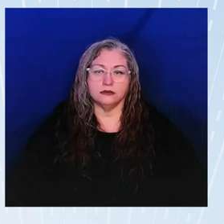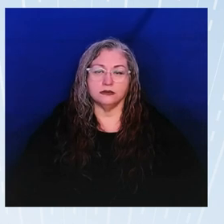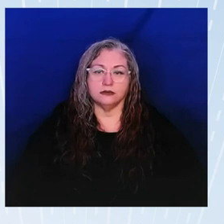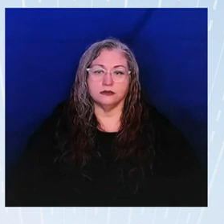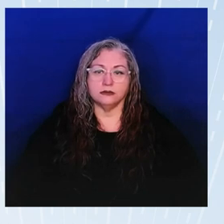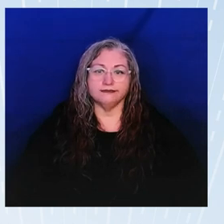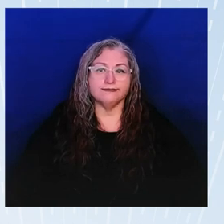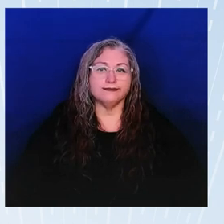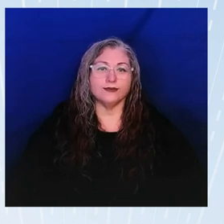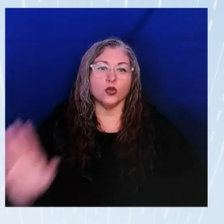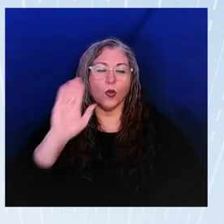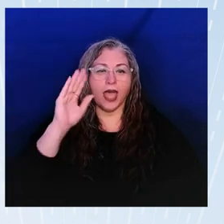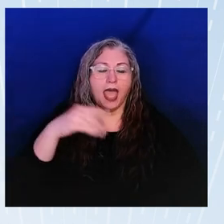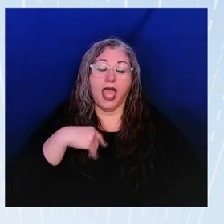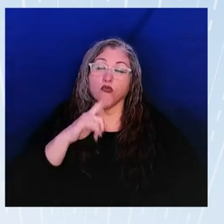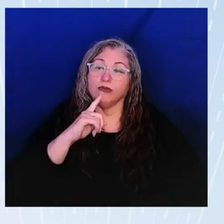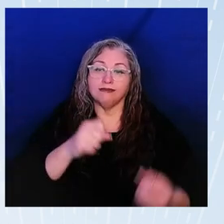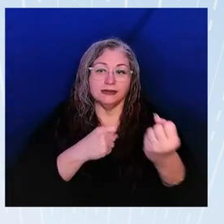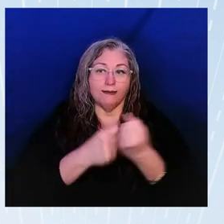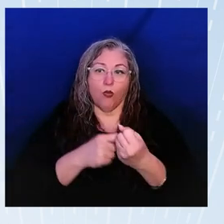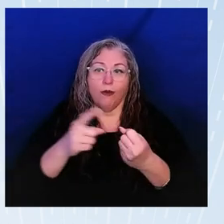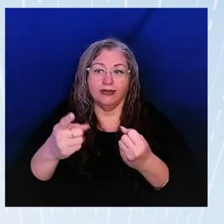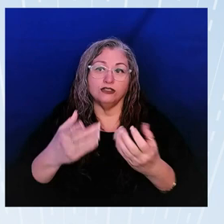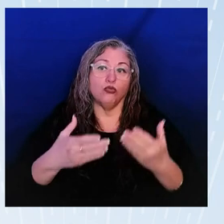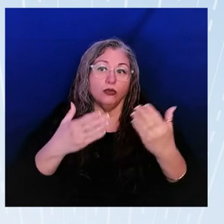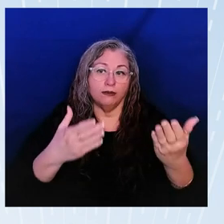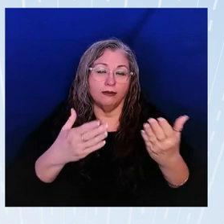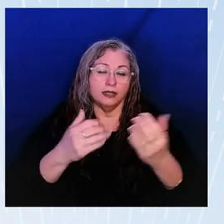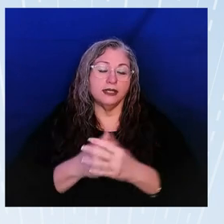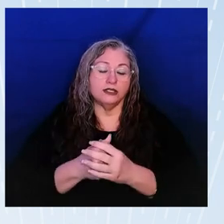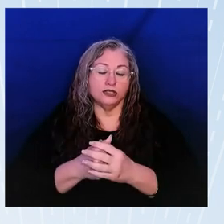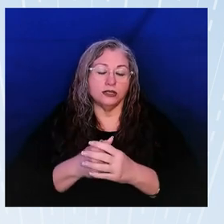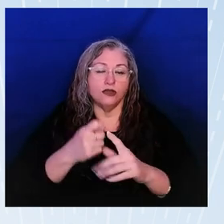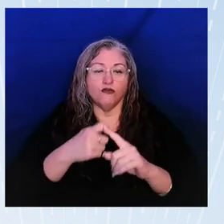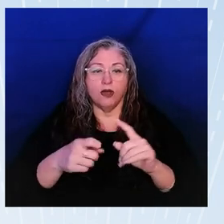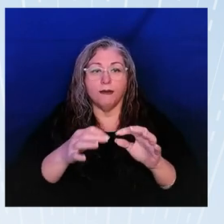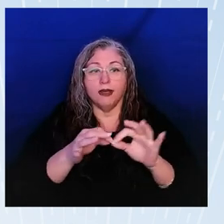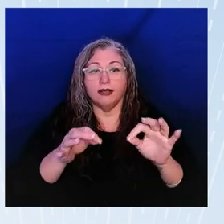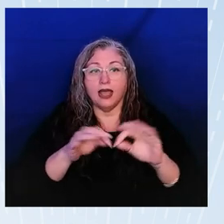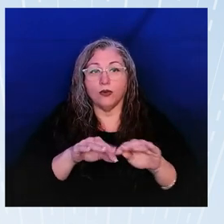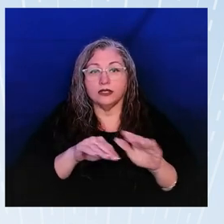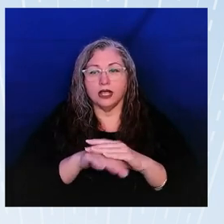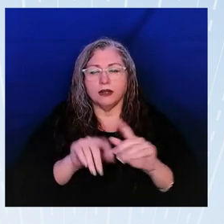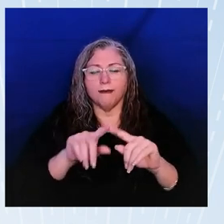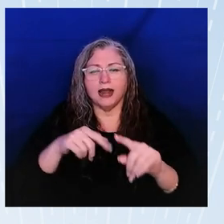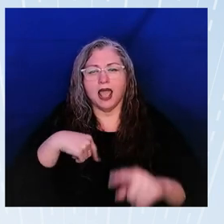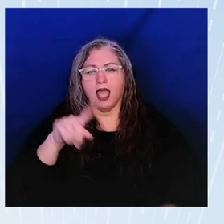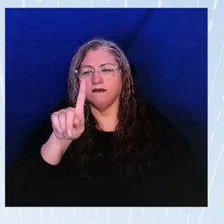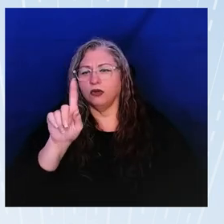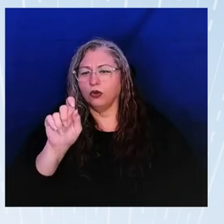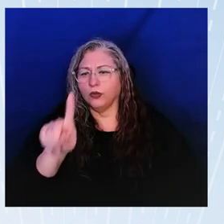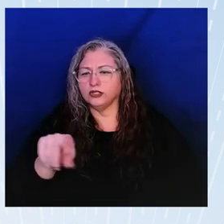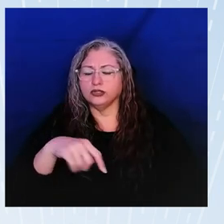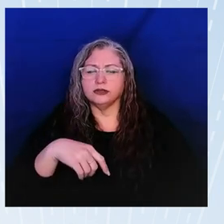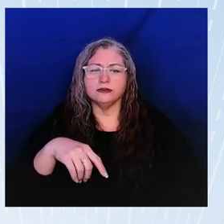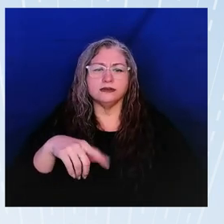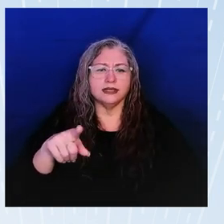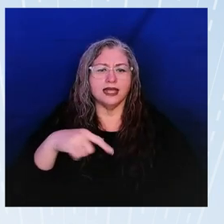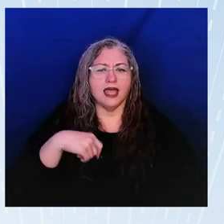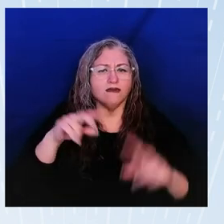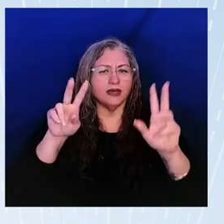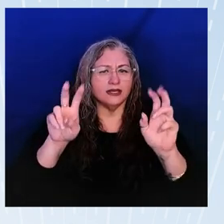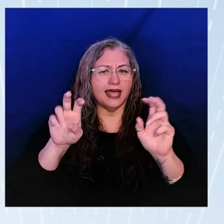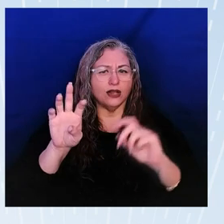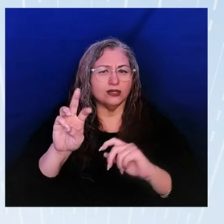Hi, I really support this recommendation from Language Access, but I did have a question. There is Title VI in